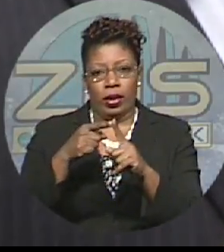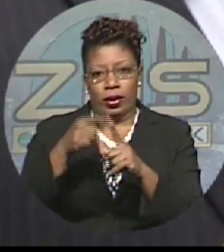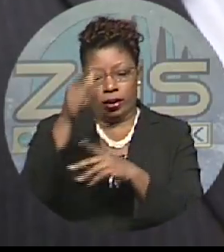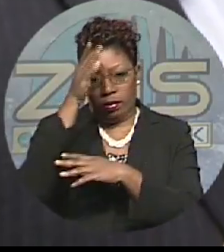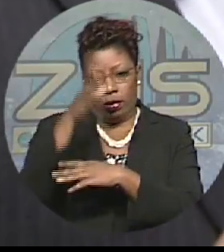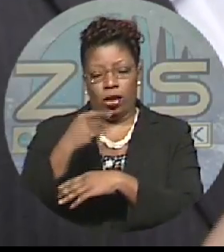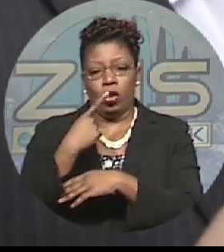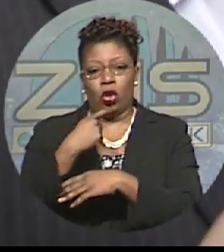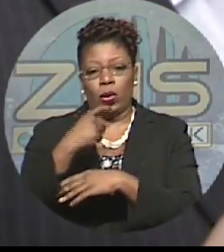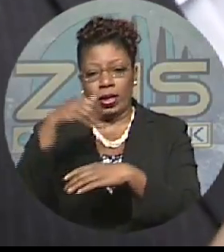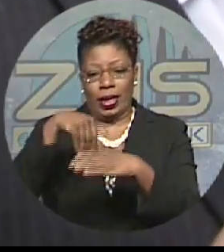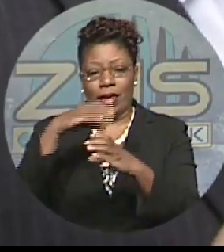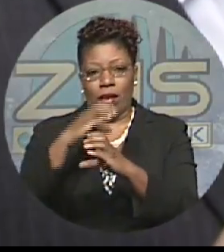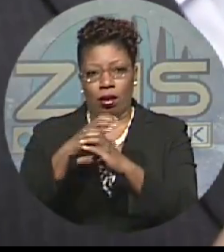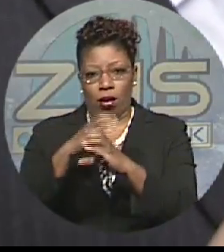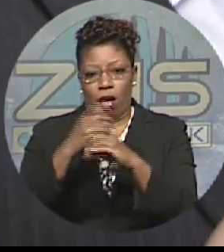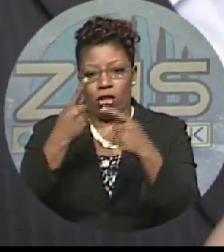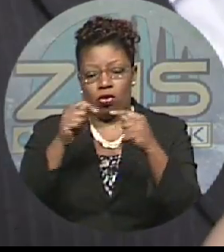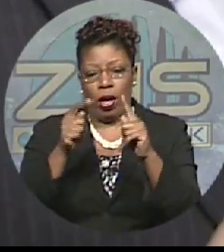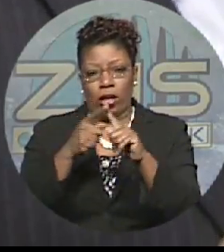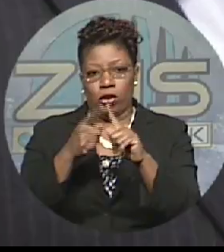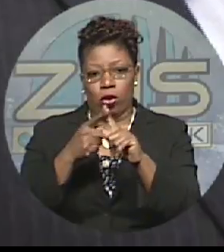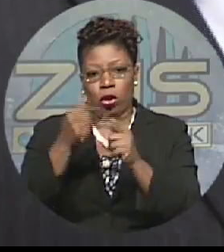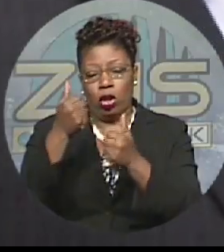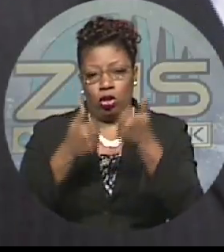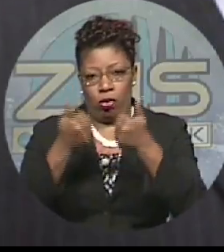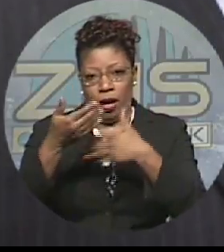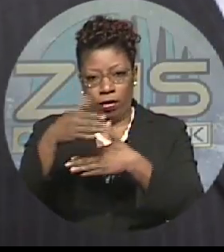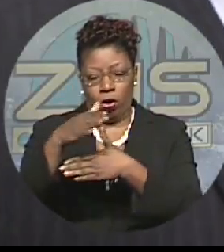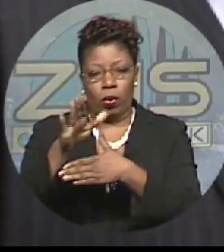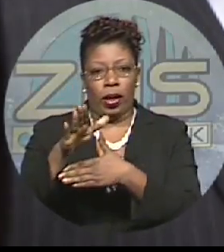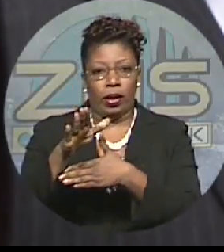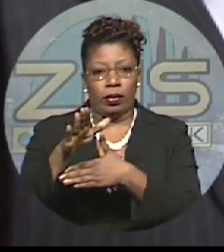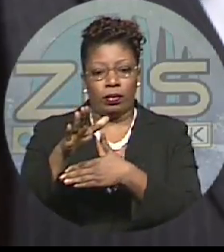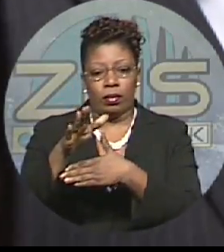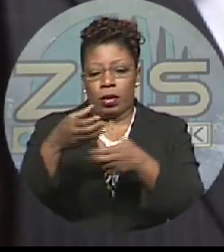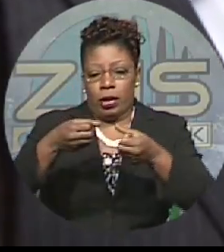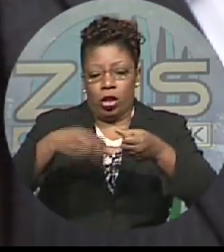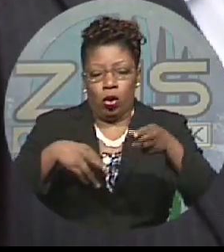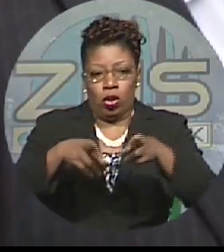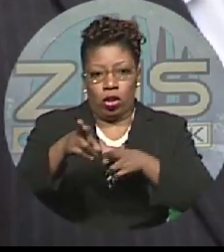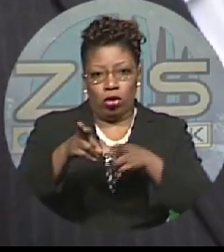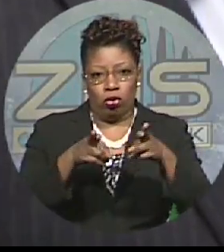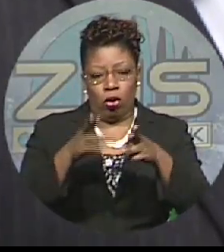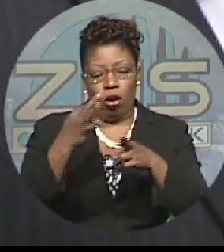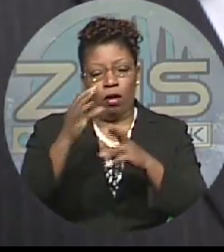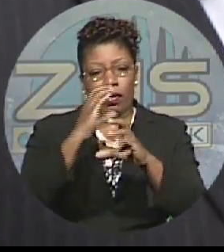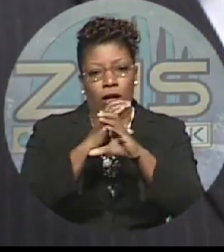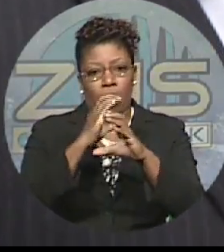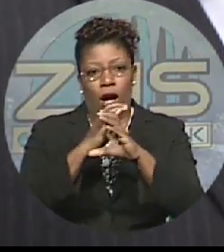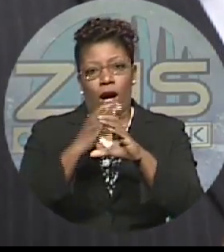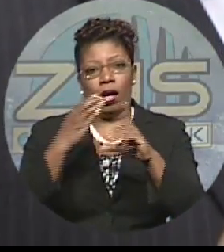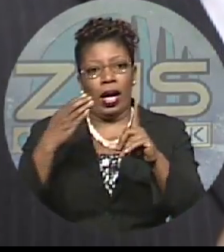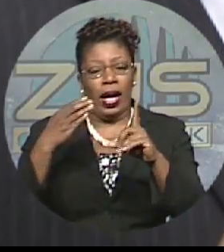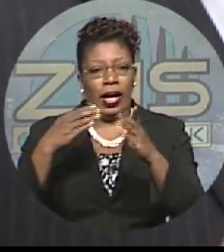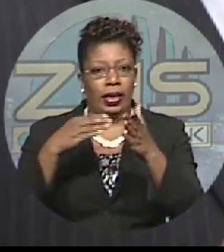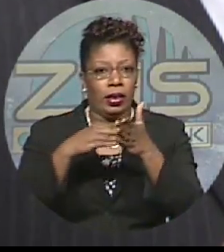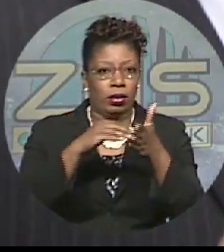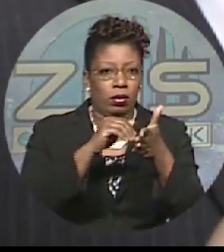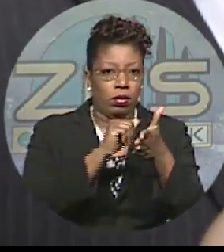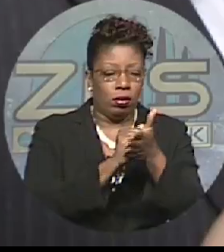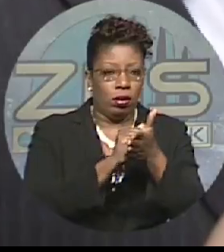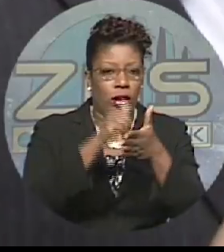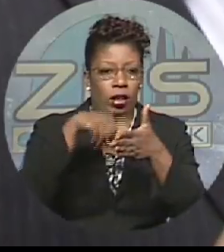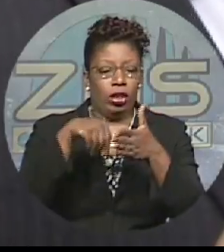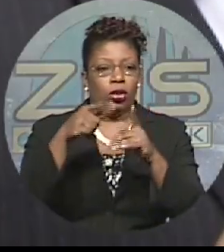was driving the vehicle attempted to drive off when he lost control of the vehicle and collided into